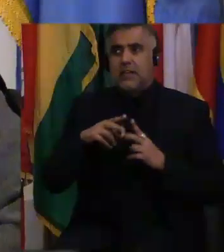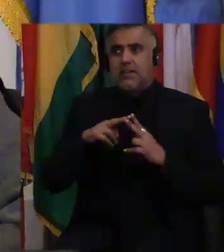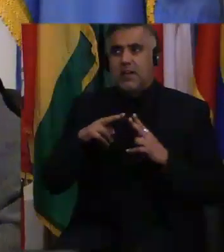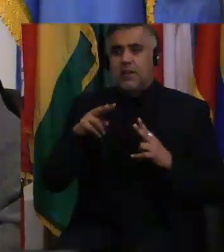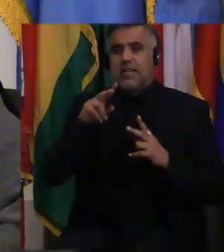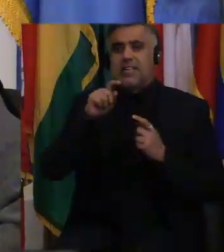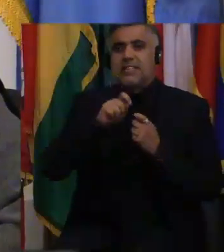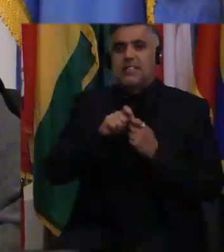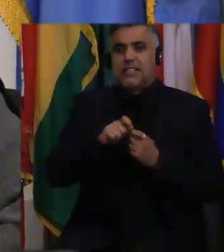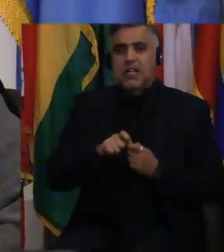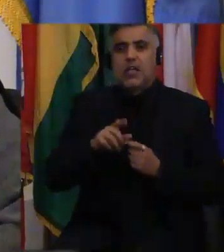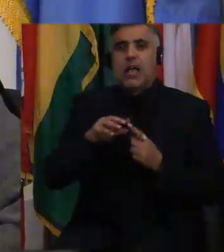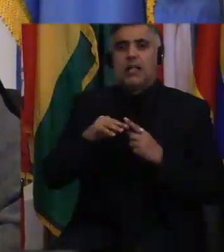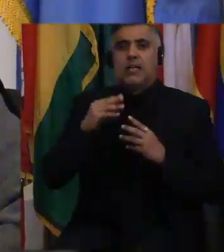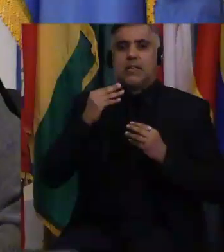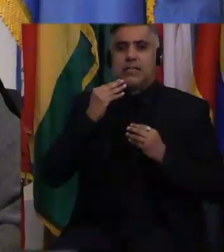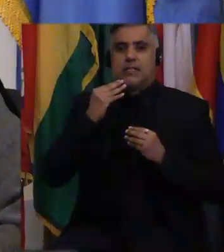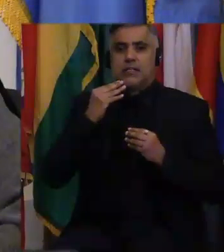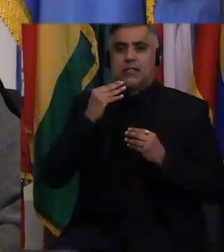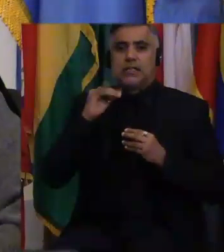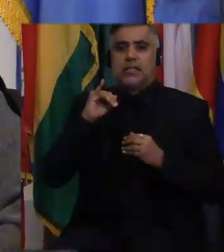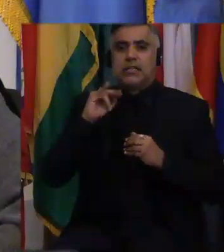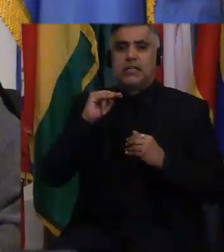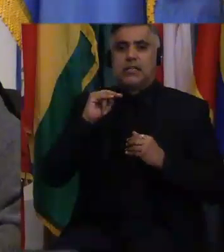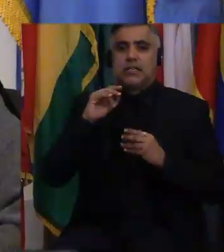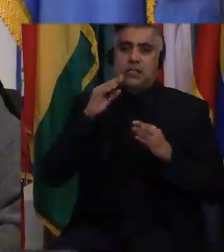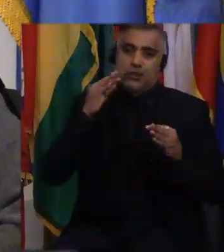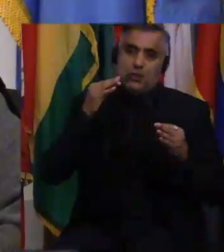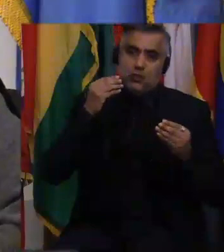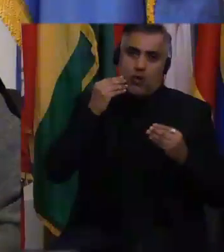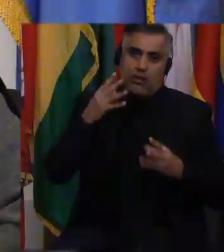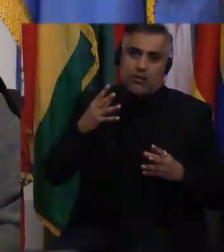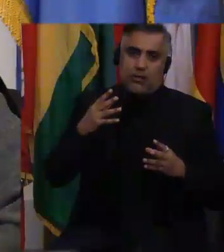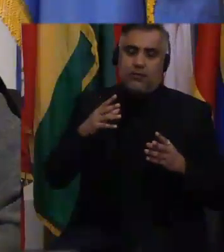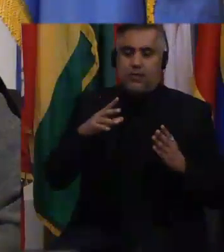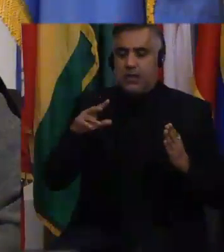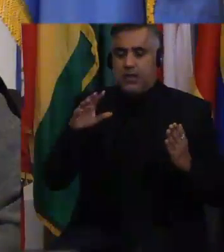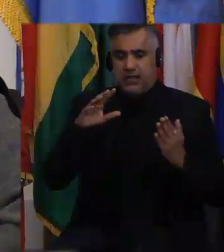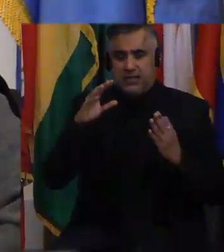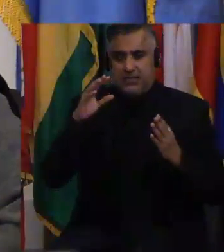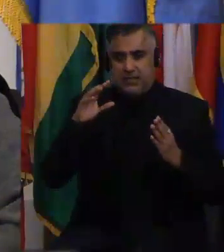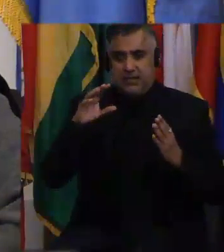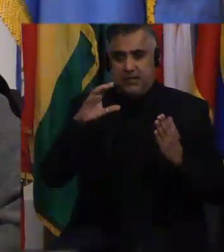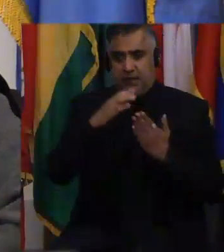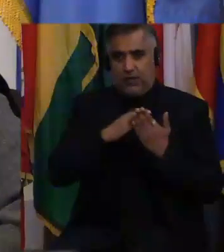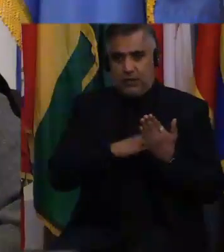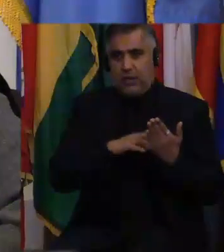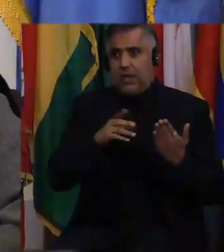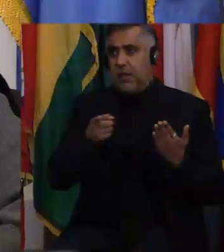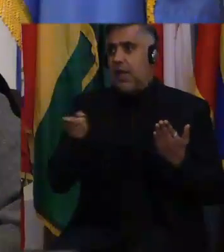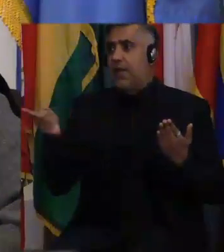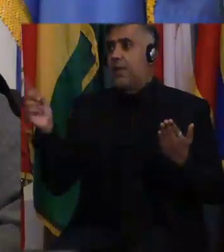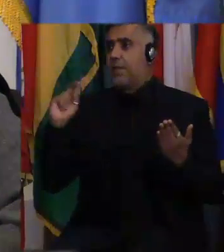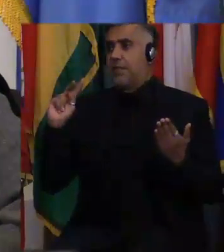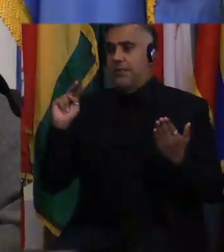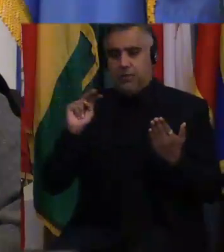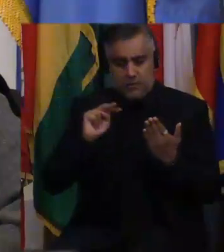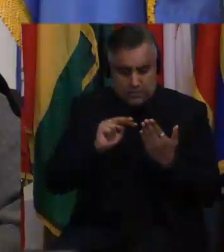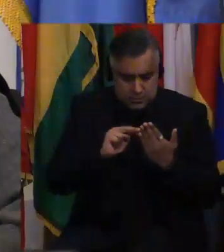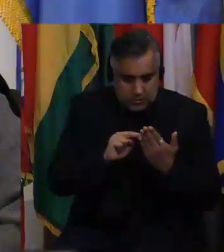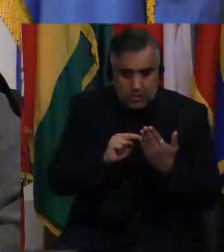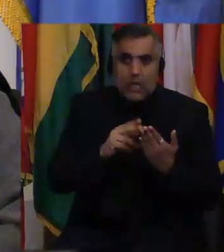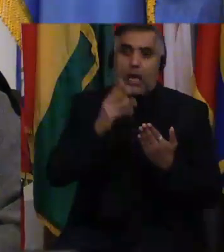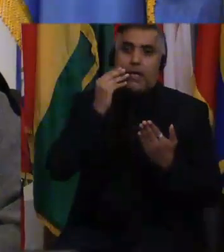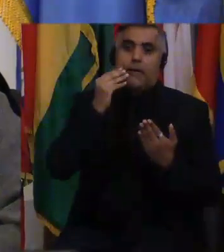detailed and instructive instrument, really, catches the attention of people very much, and information